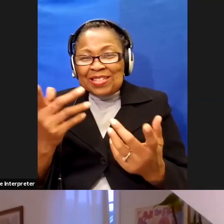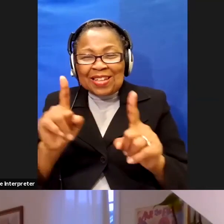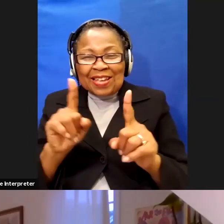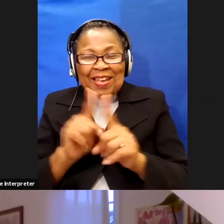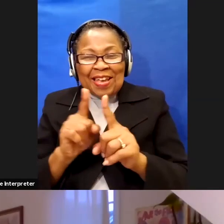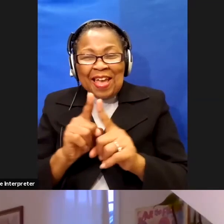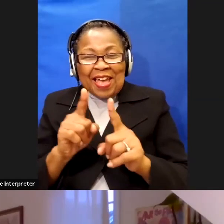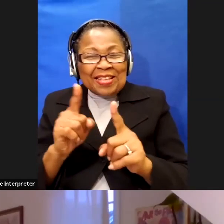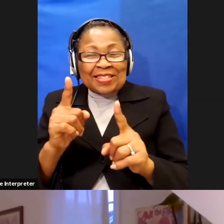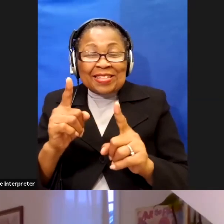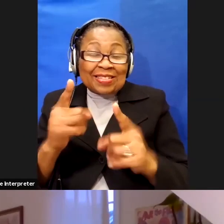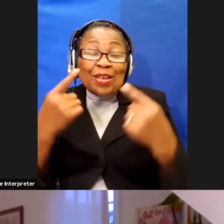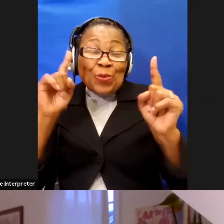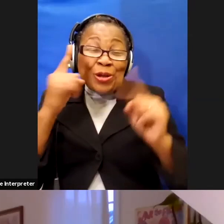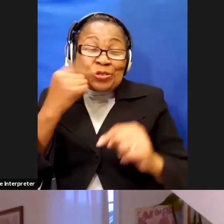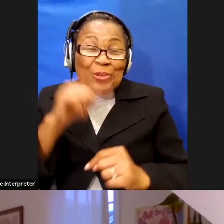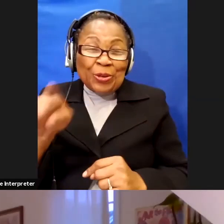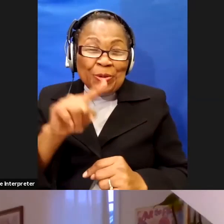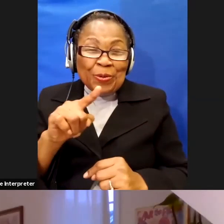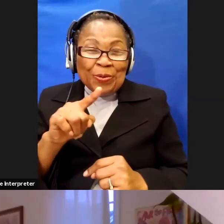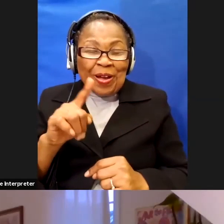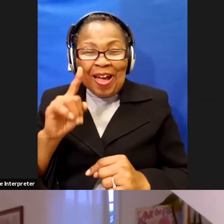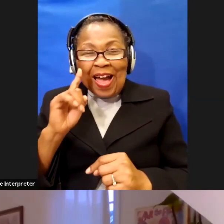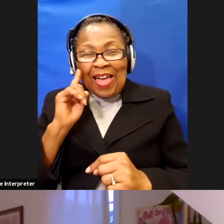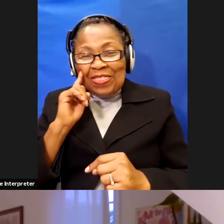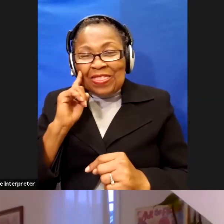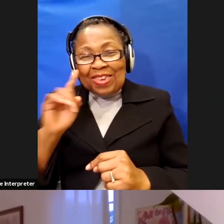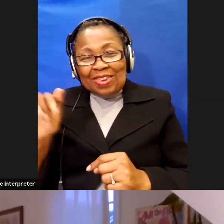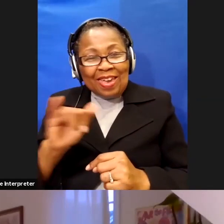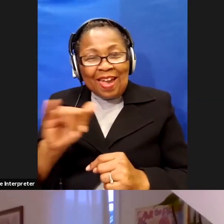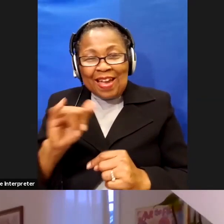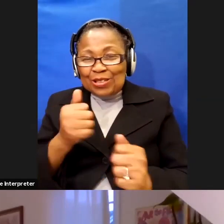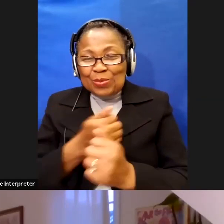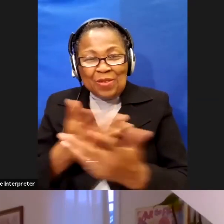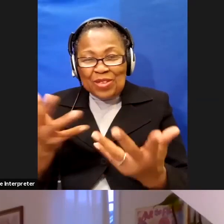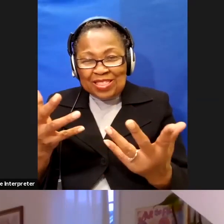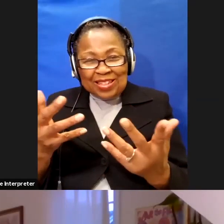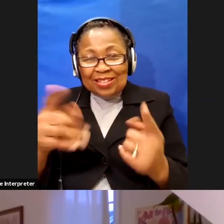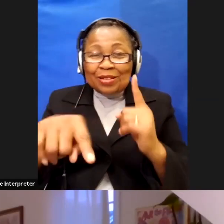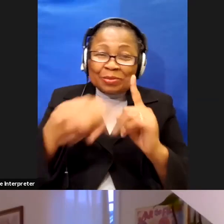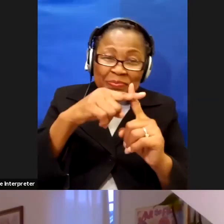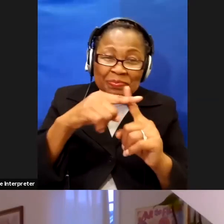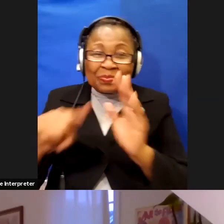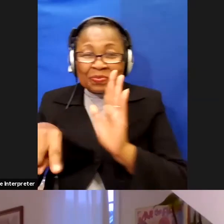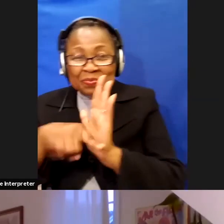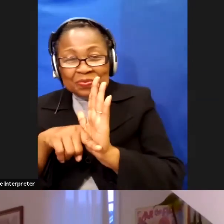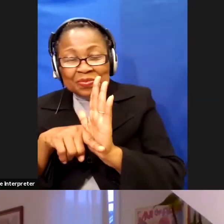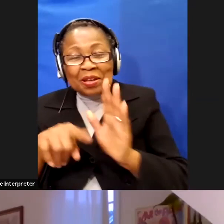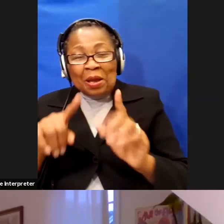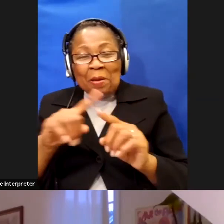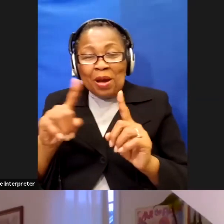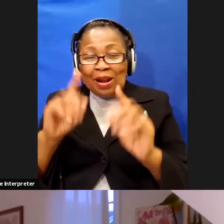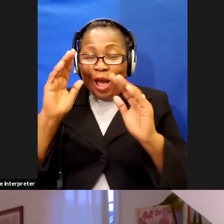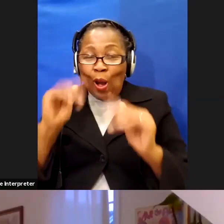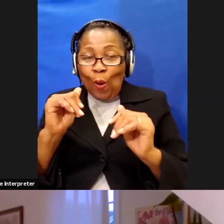for you. So I think there's, as with everything, blessings and curses. And in some ways, I hope we walk